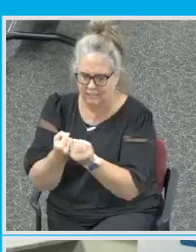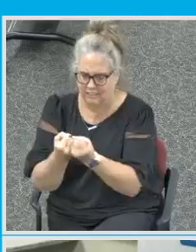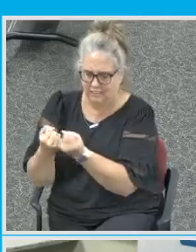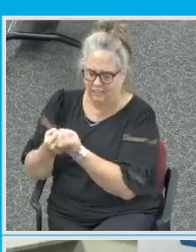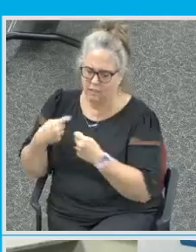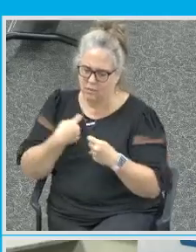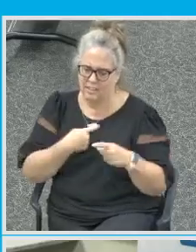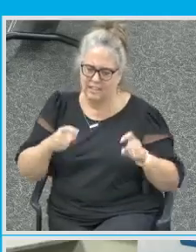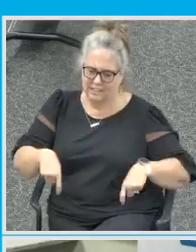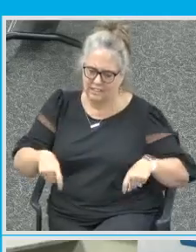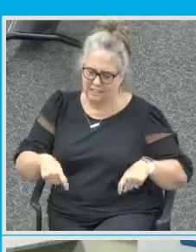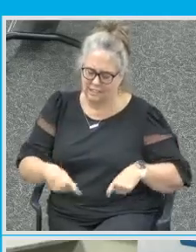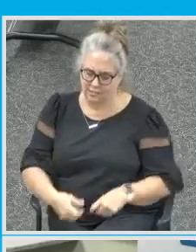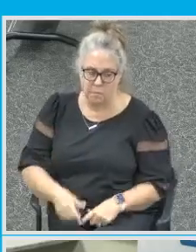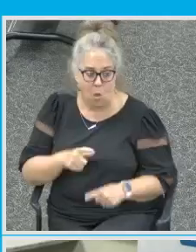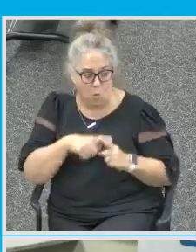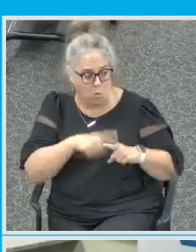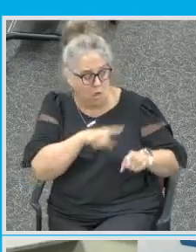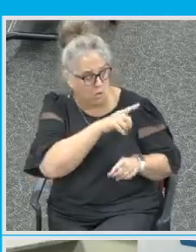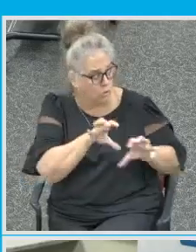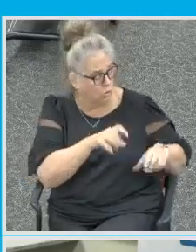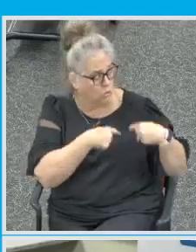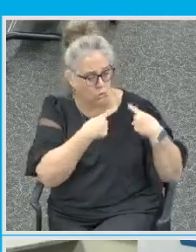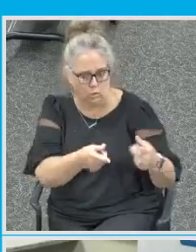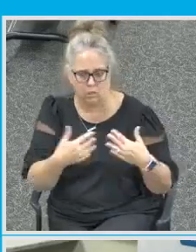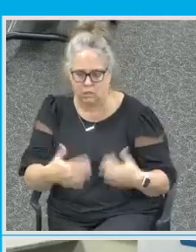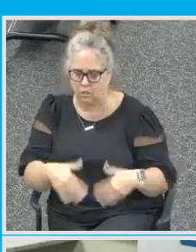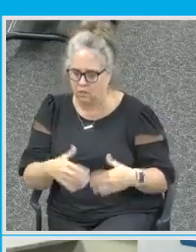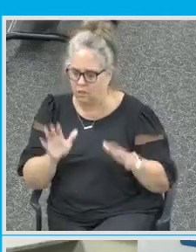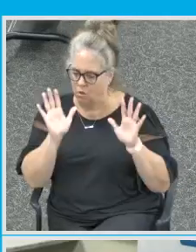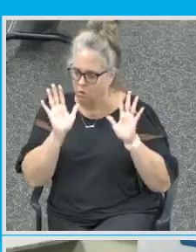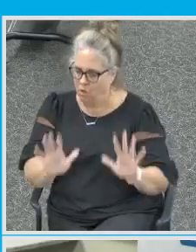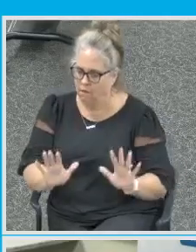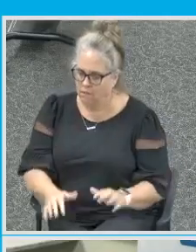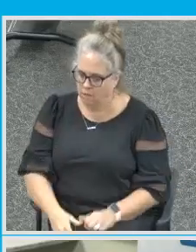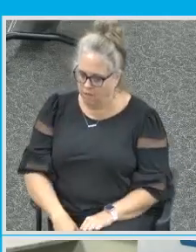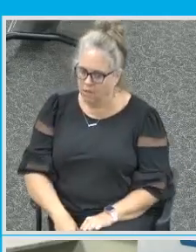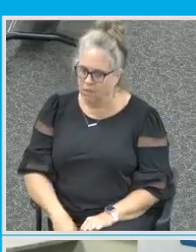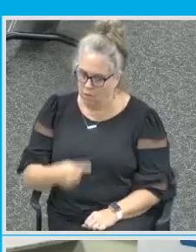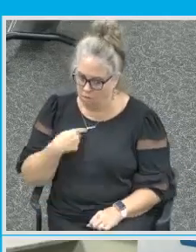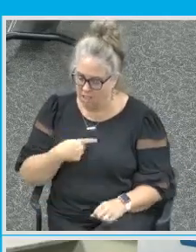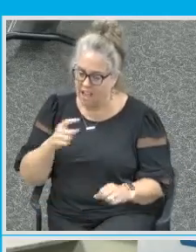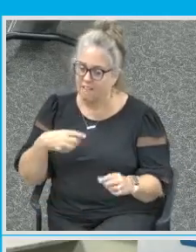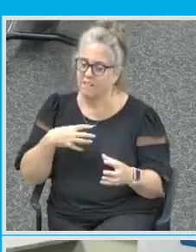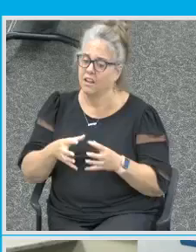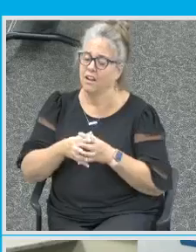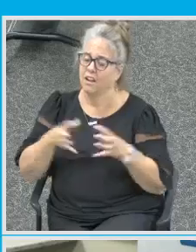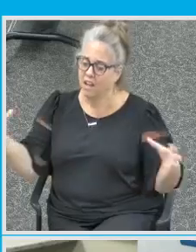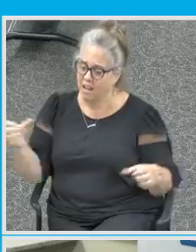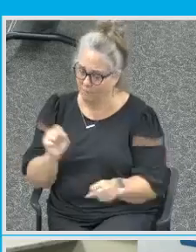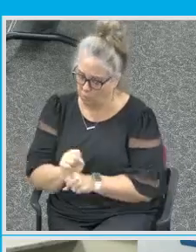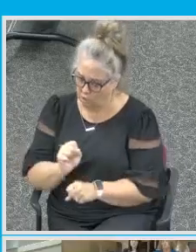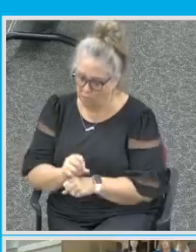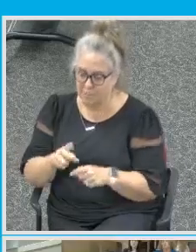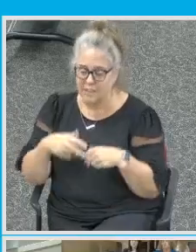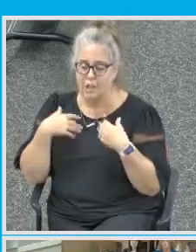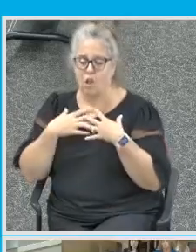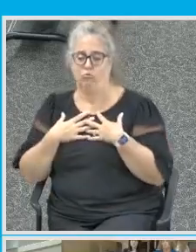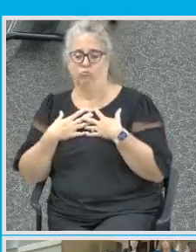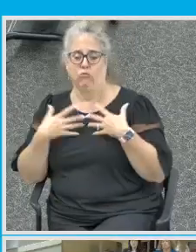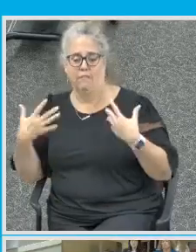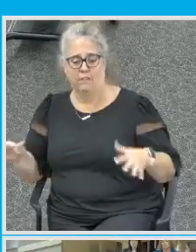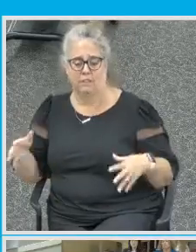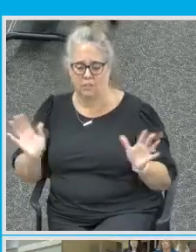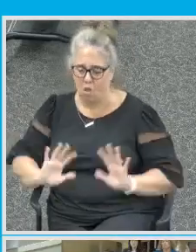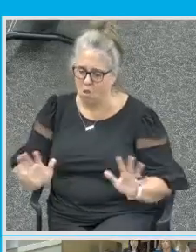has been incredible, and we definitely have more work to do, but to acknowledge that there are so many people and youth